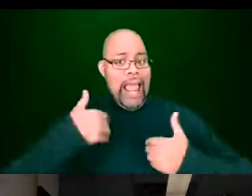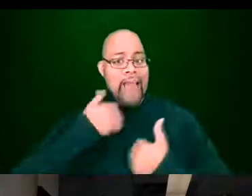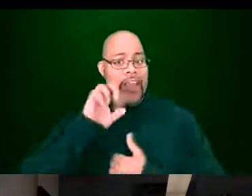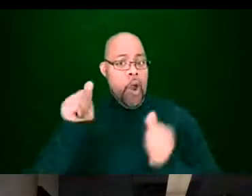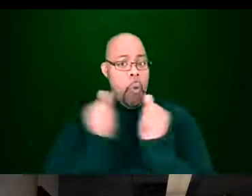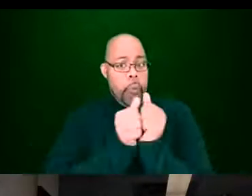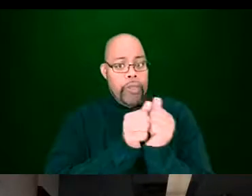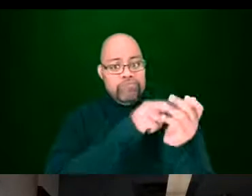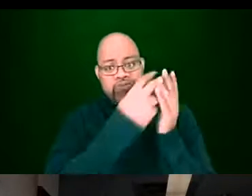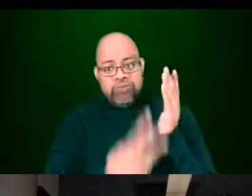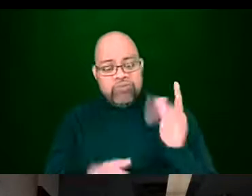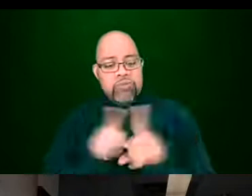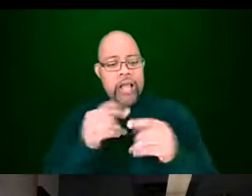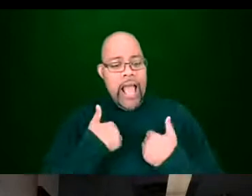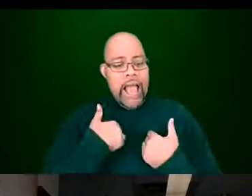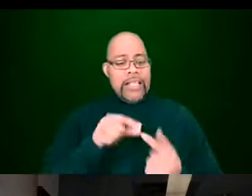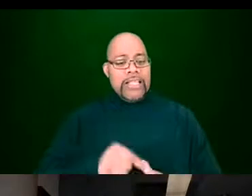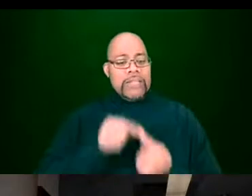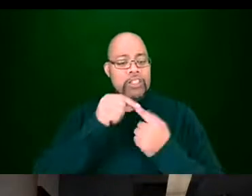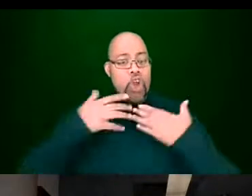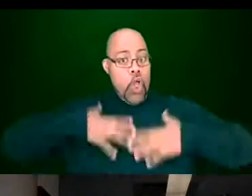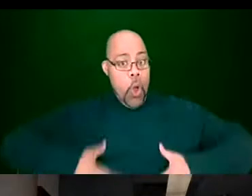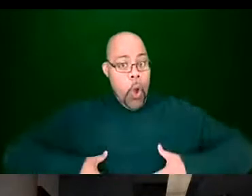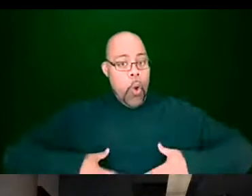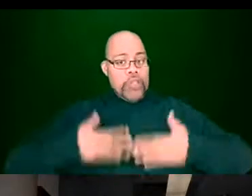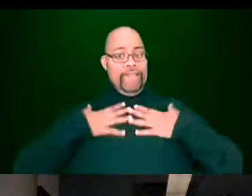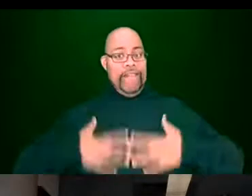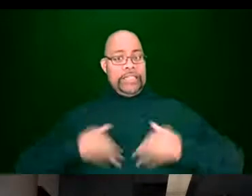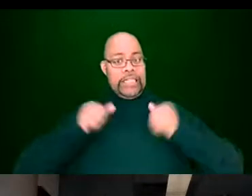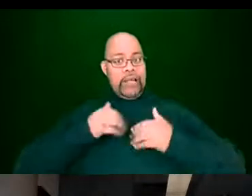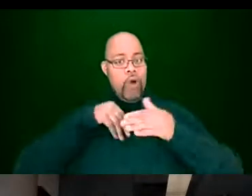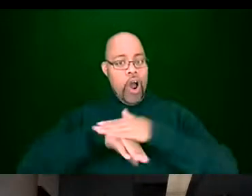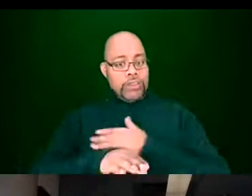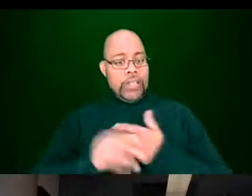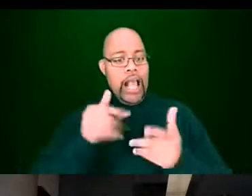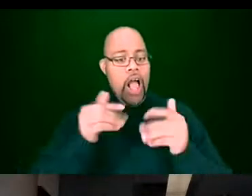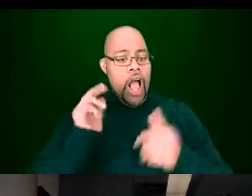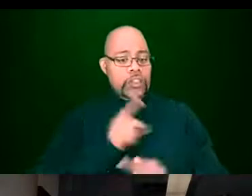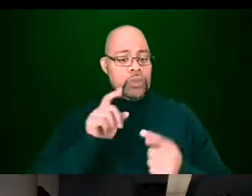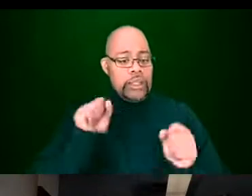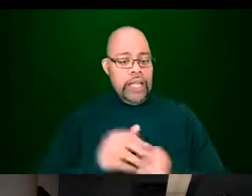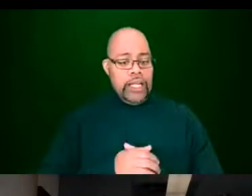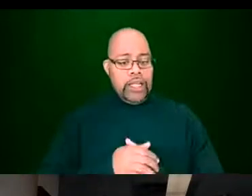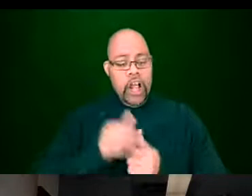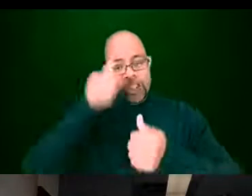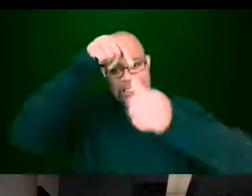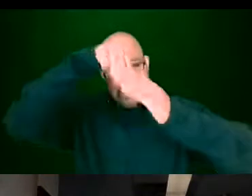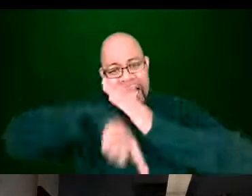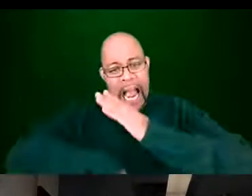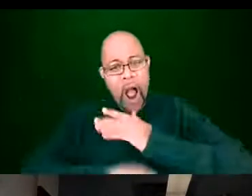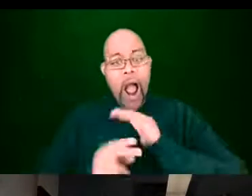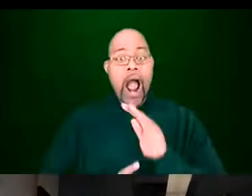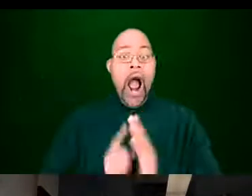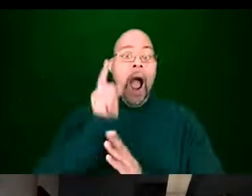with them. We also have special clothes or vests that we can wear that allow us to go down and come